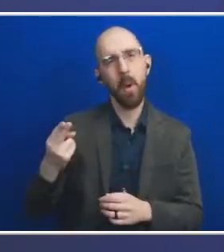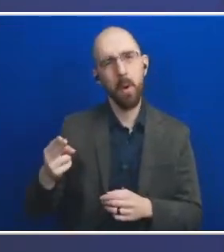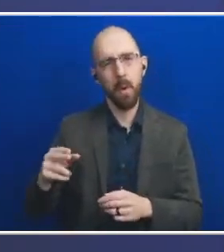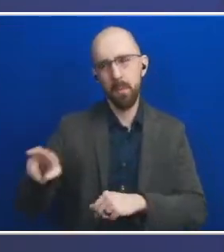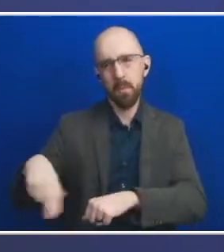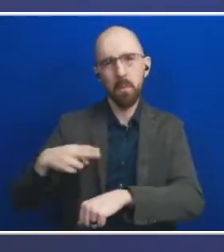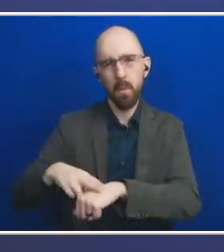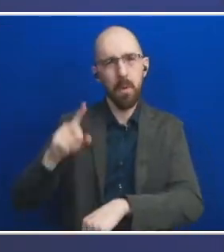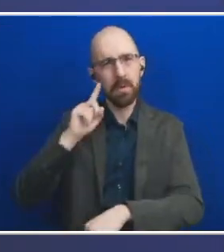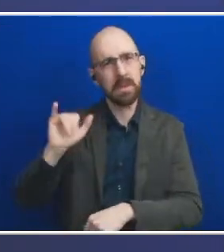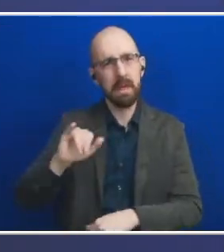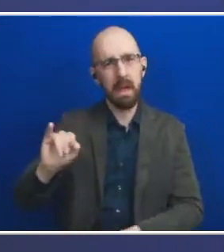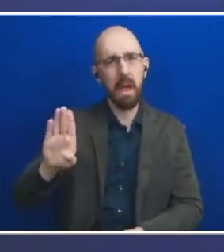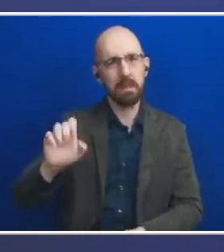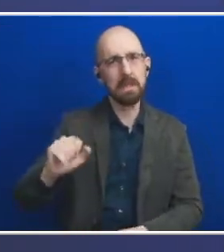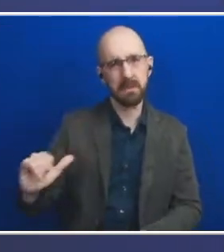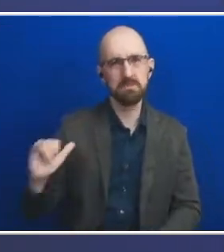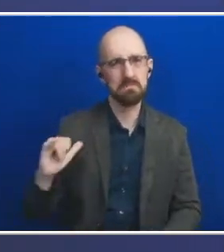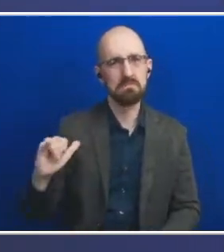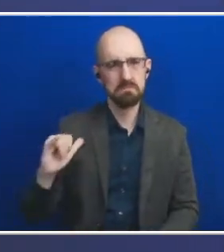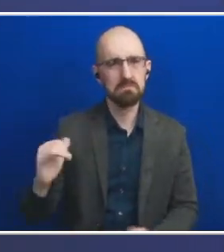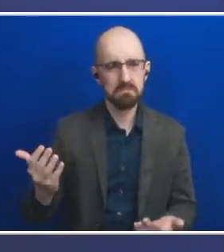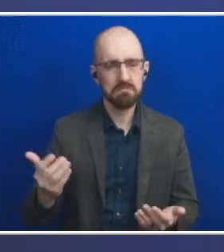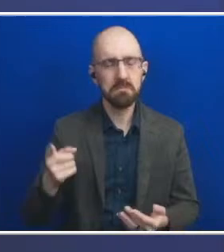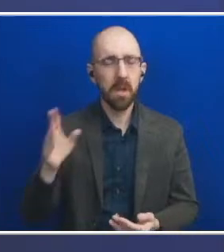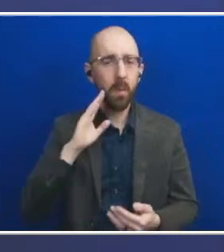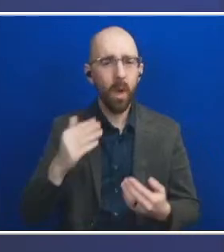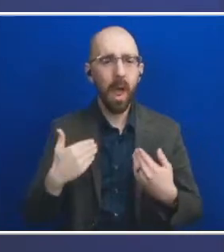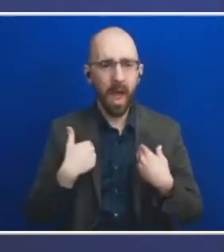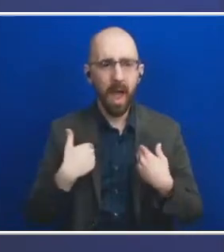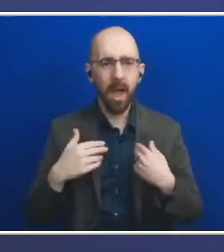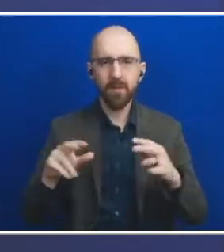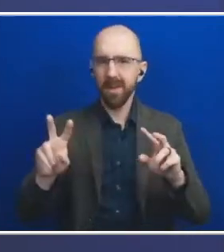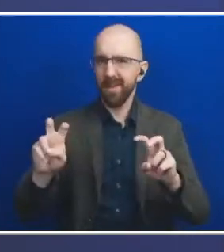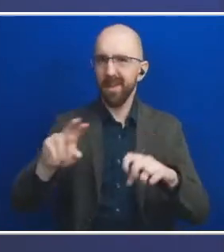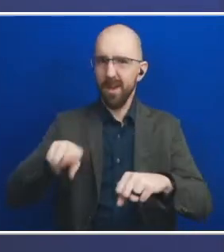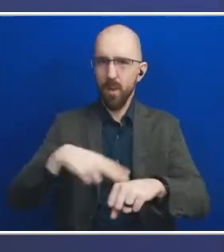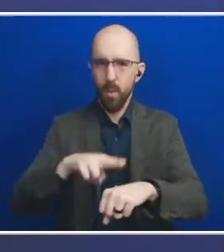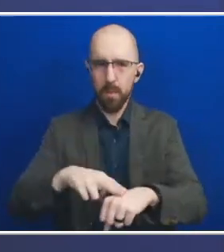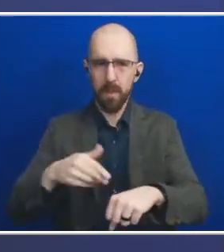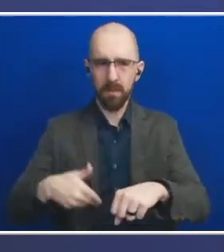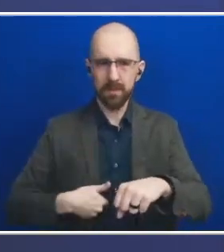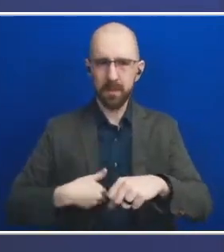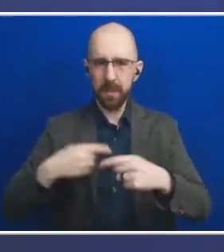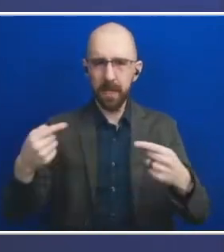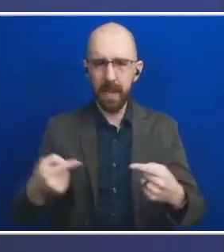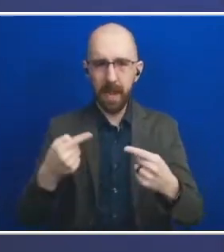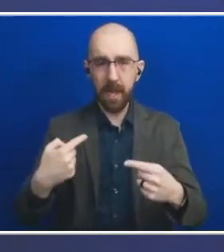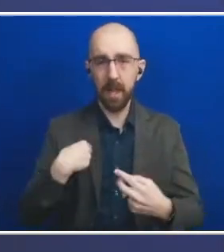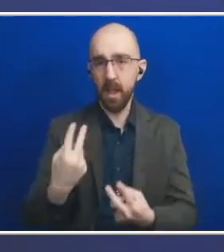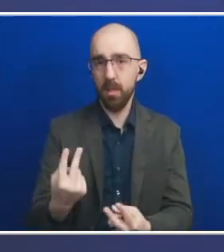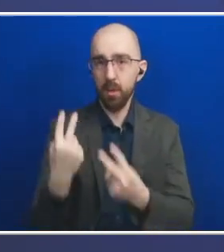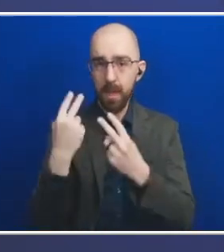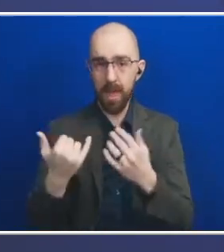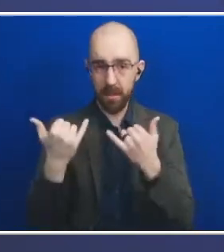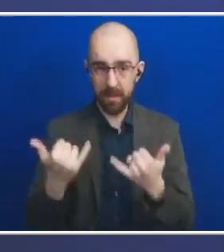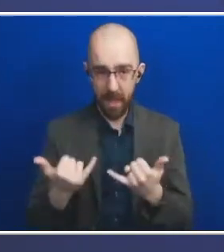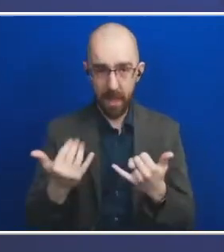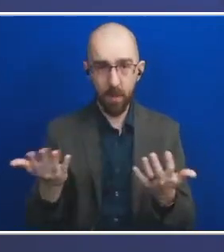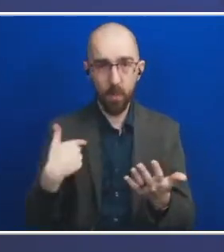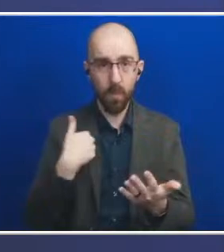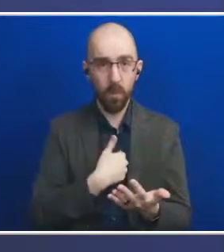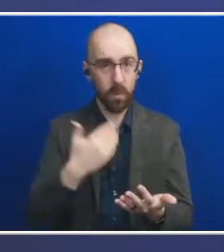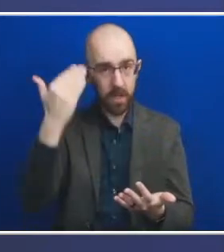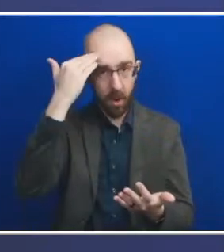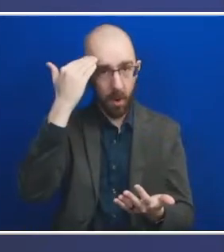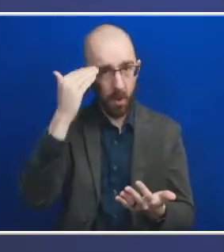IBS. And he would have his normal stomach aches. And looking back now, knowing what we know, that was not